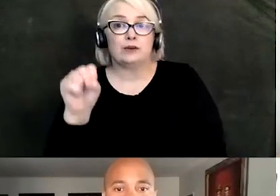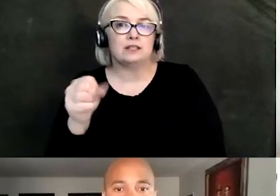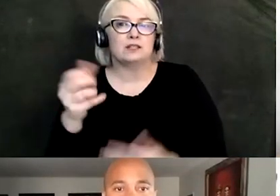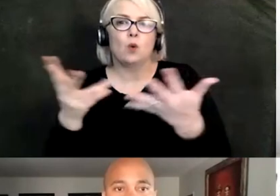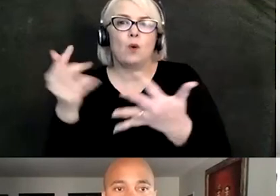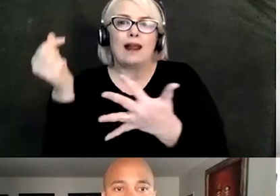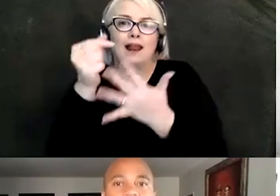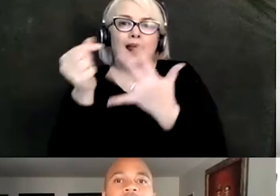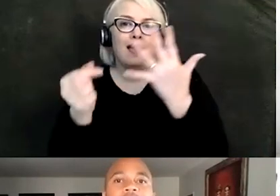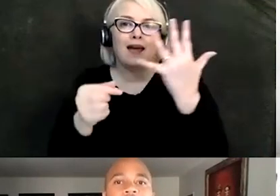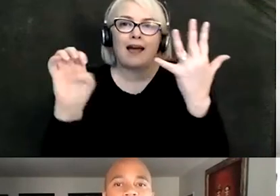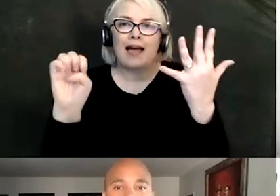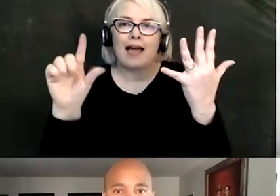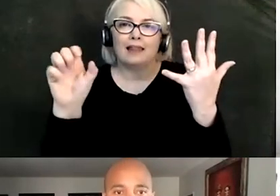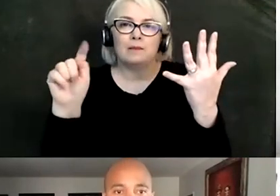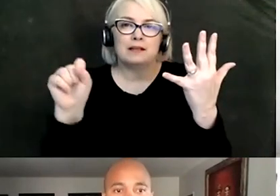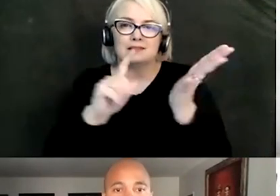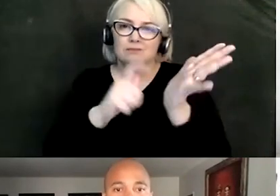must have?